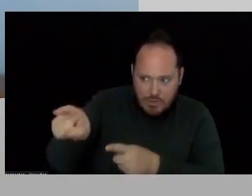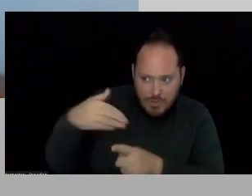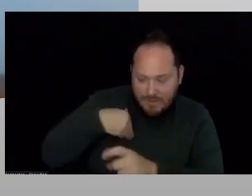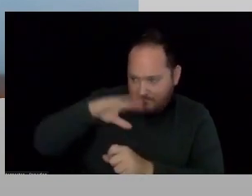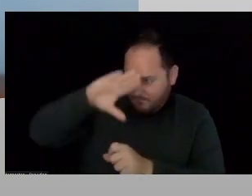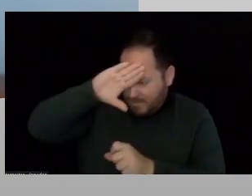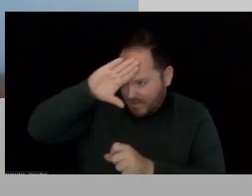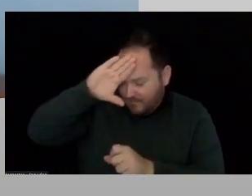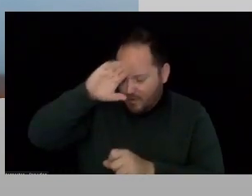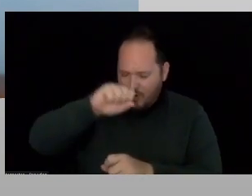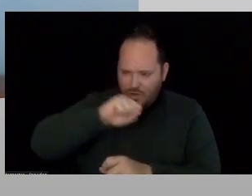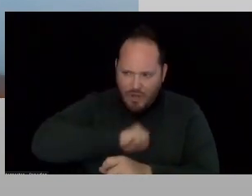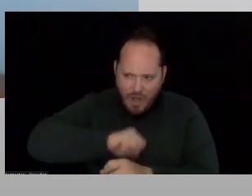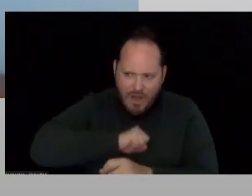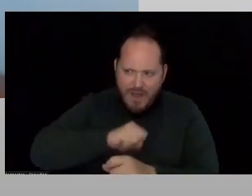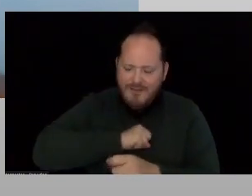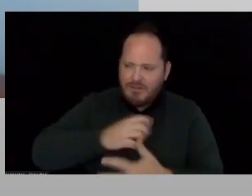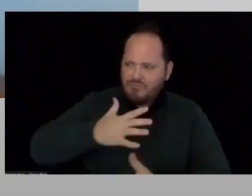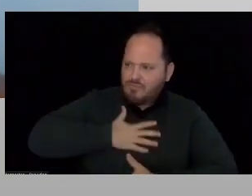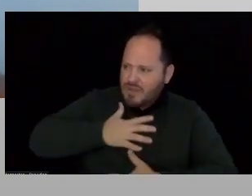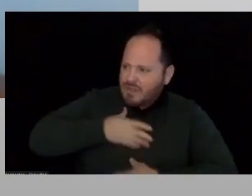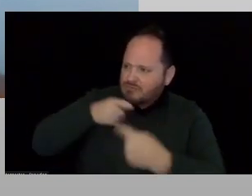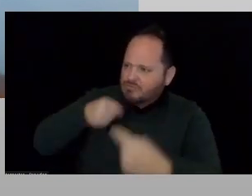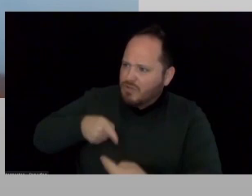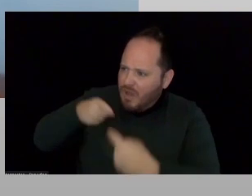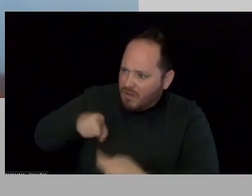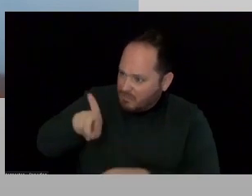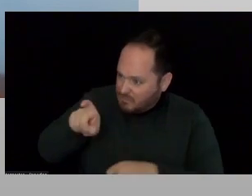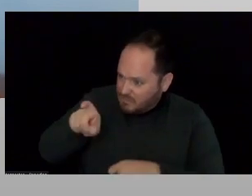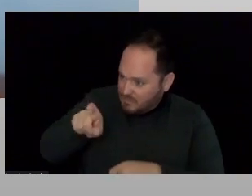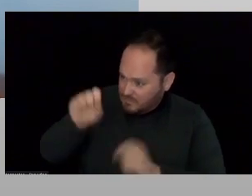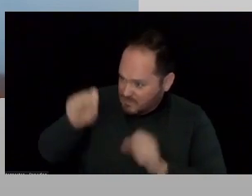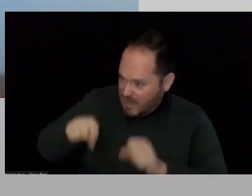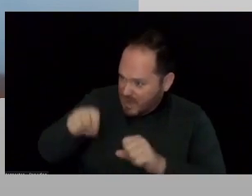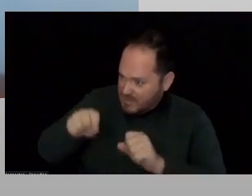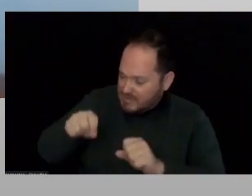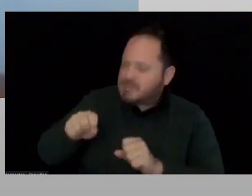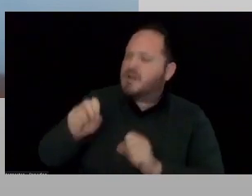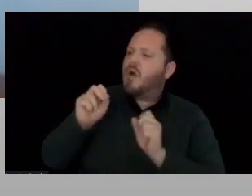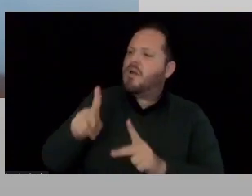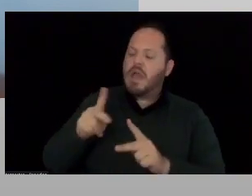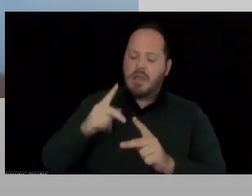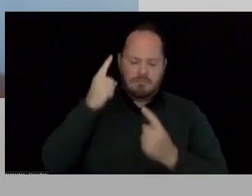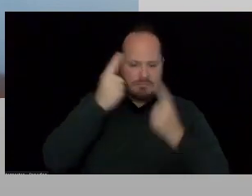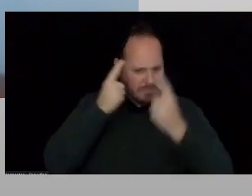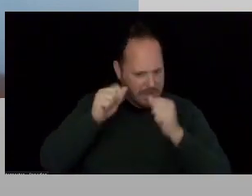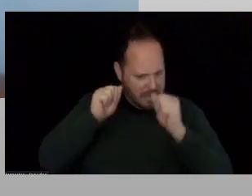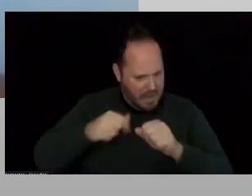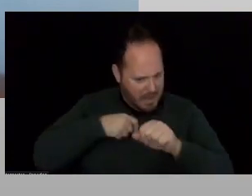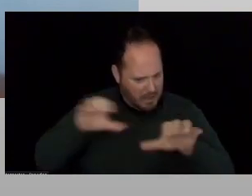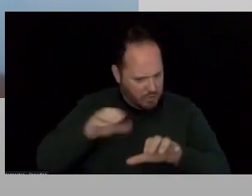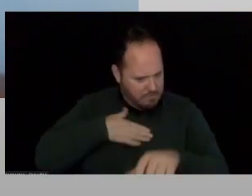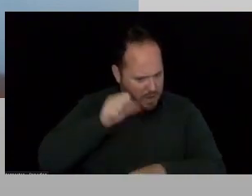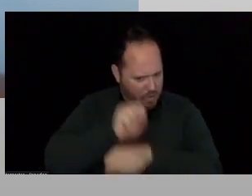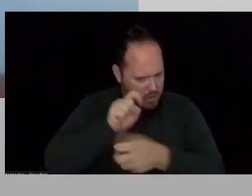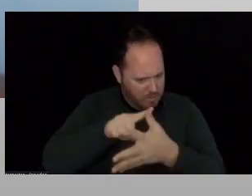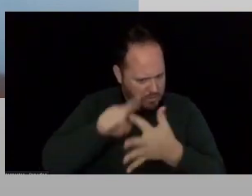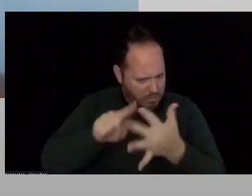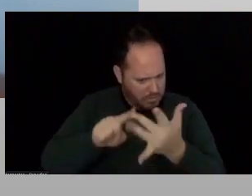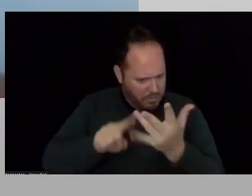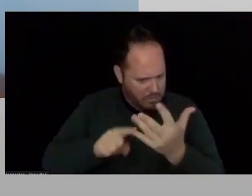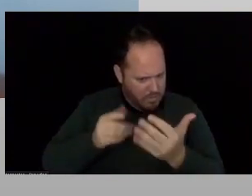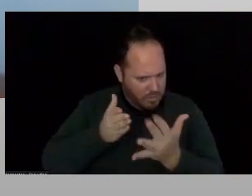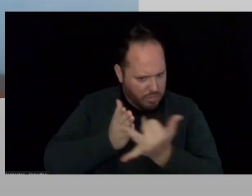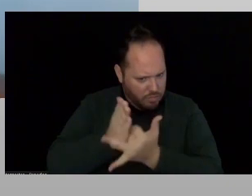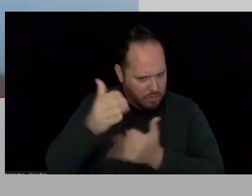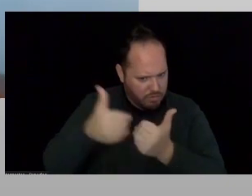of breath? If they are, consider whether you could perform all your tasks remotely. Stay at least 6 feet